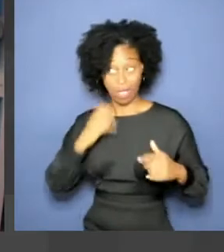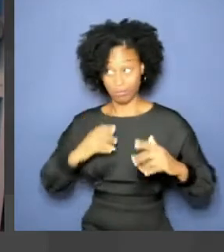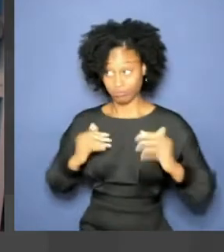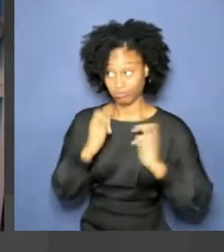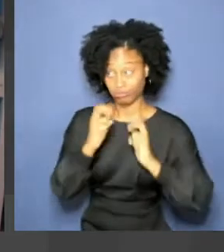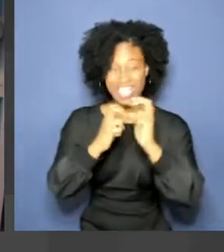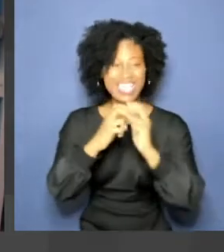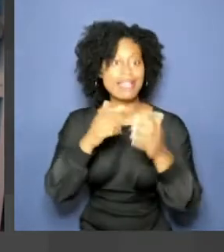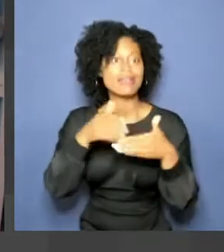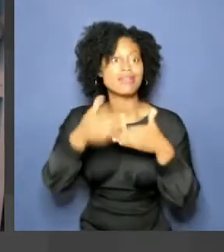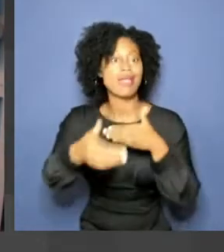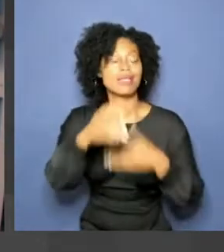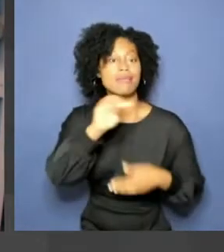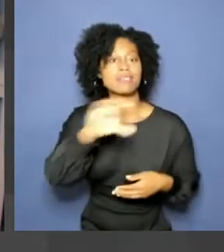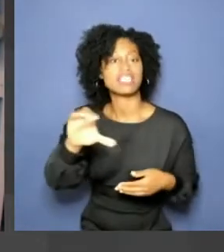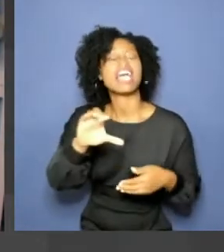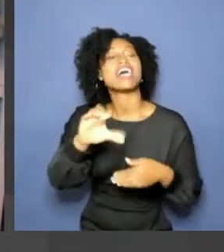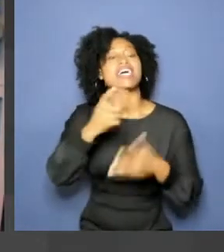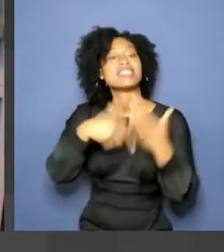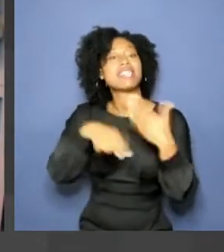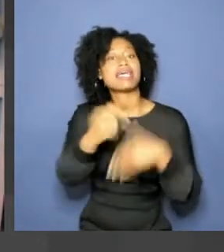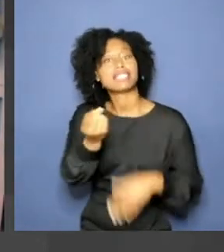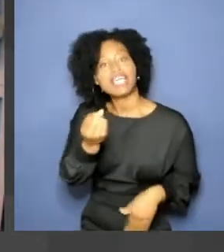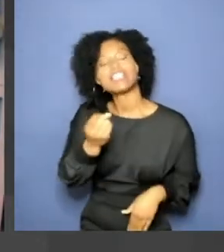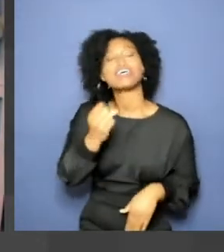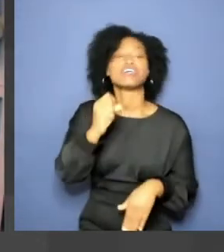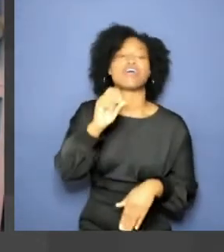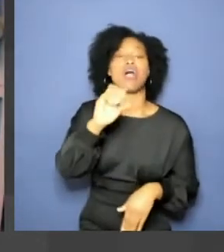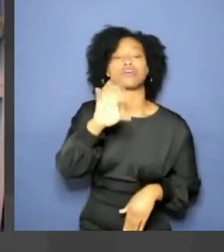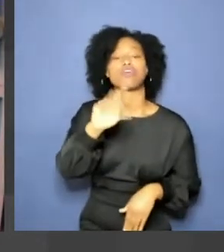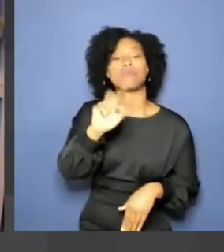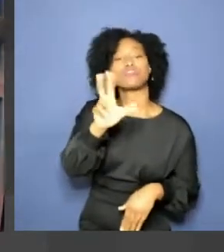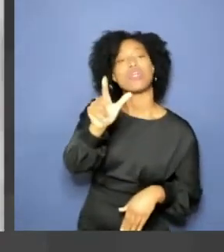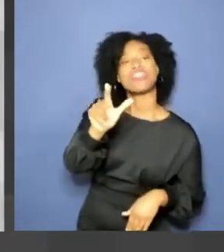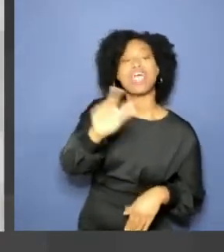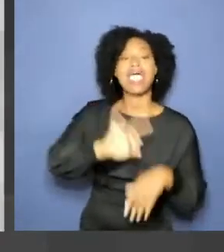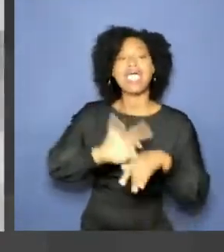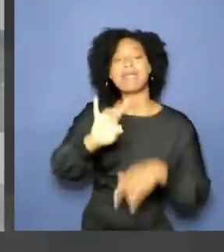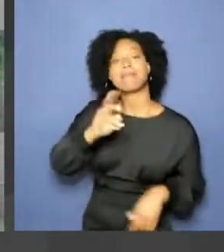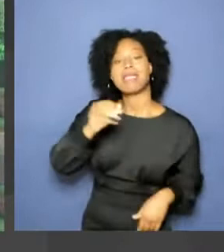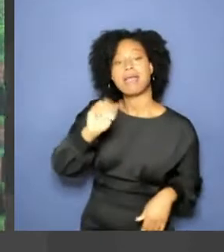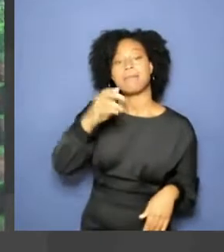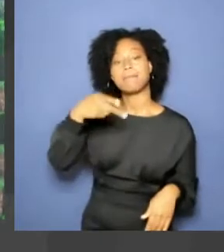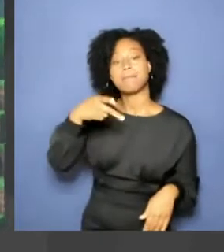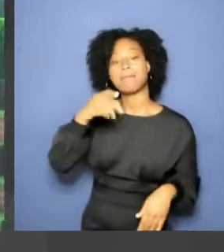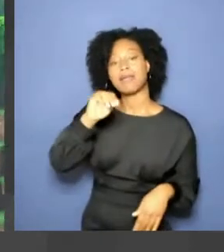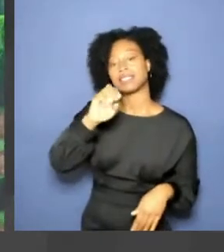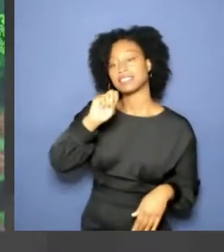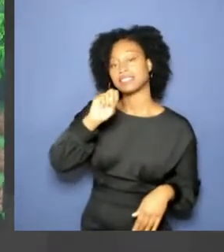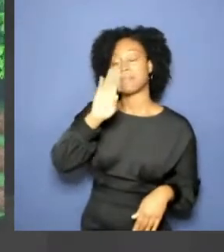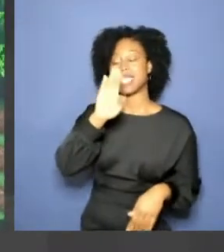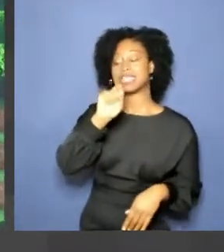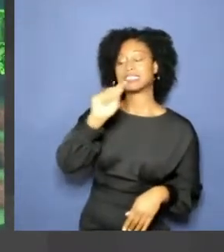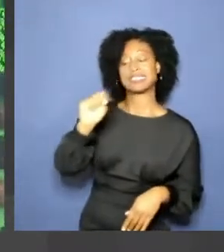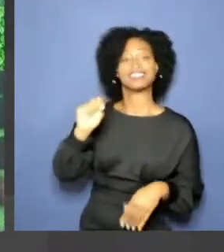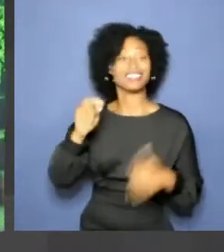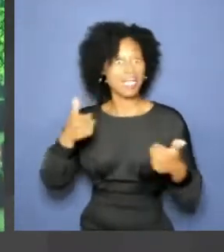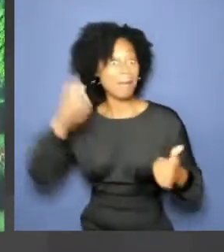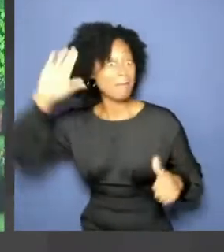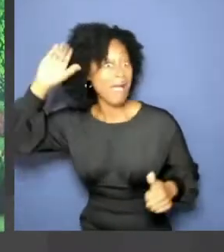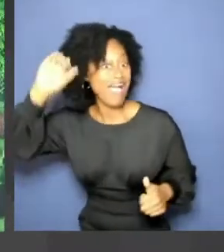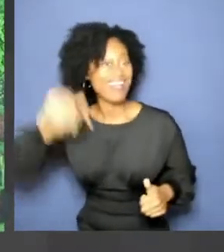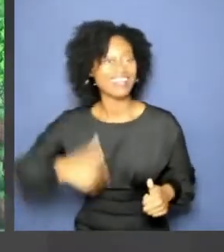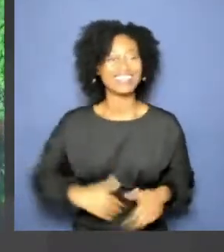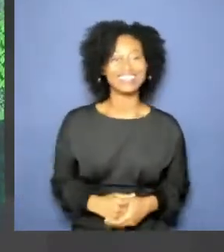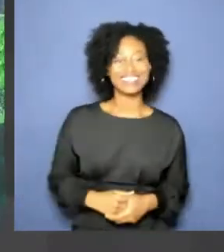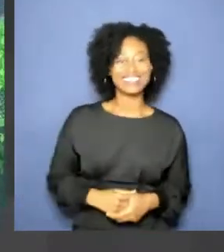the 23rd of October at 8 PM BST. Bye! El siguiente video está dedicado a toda la